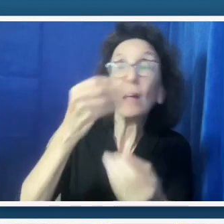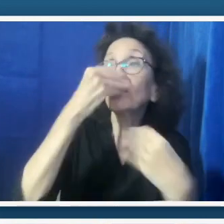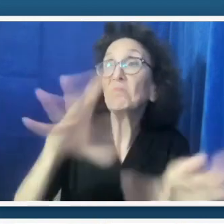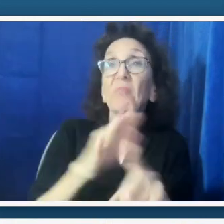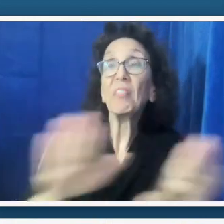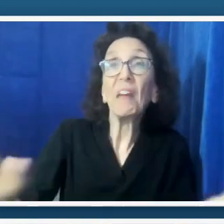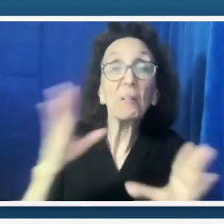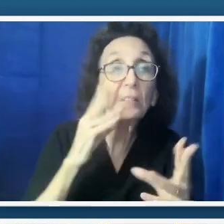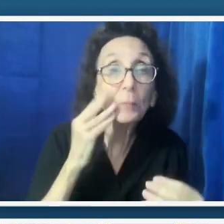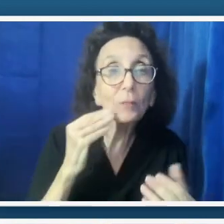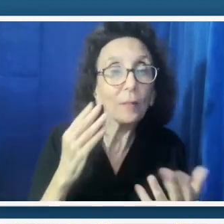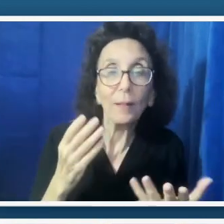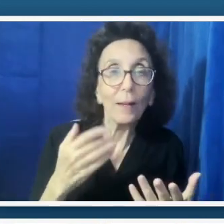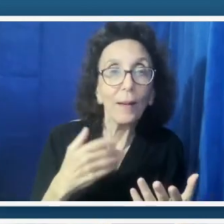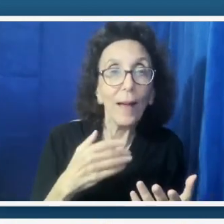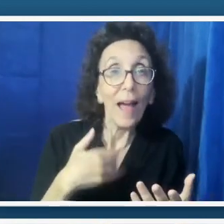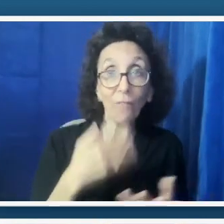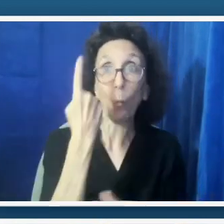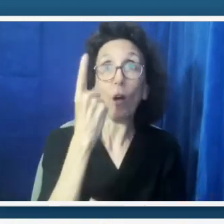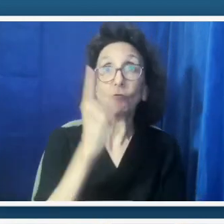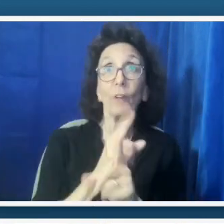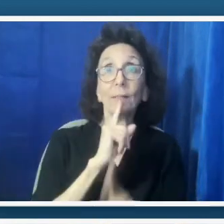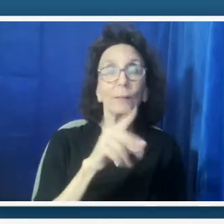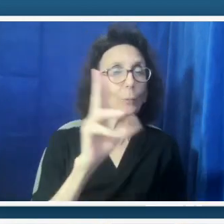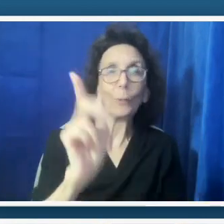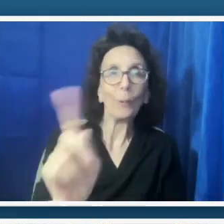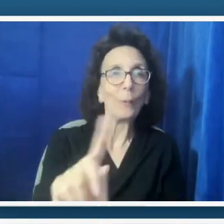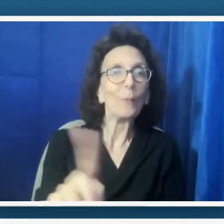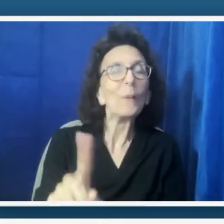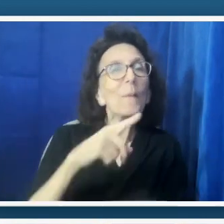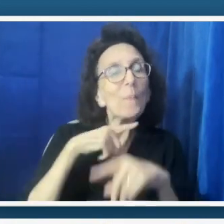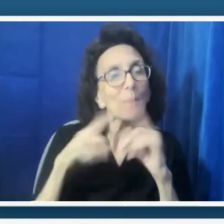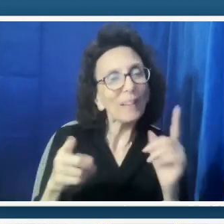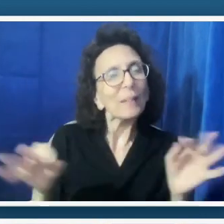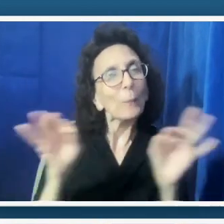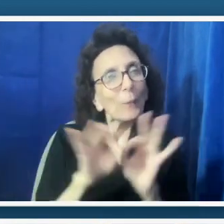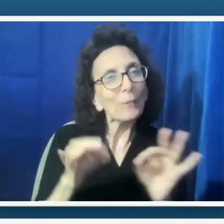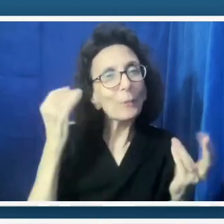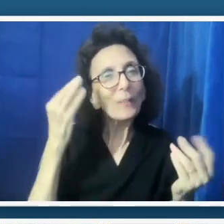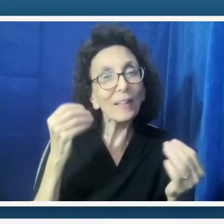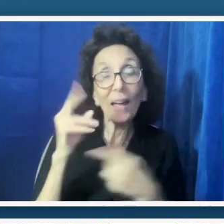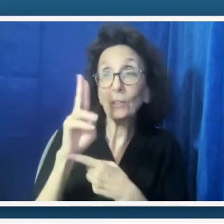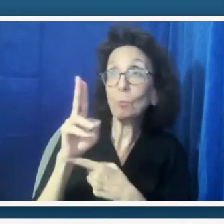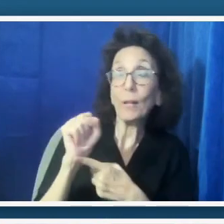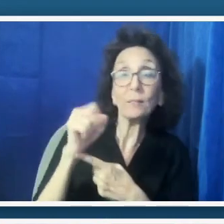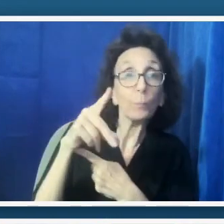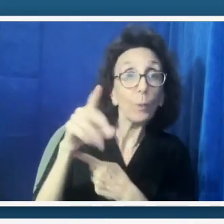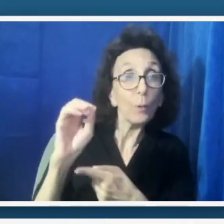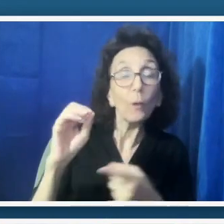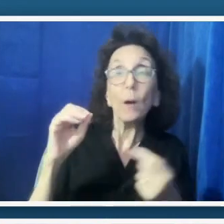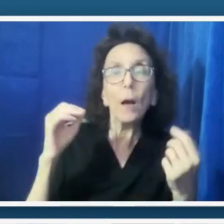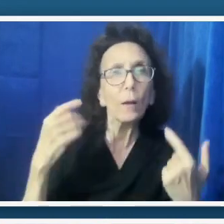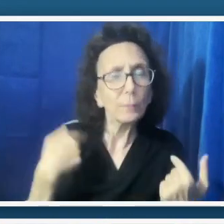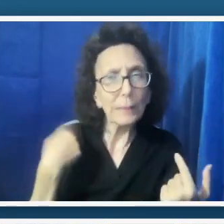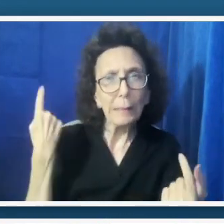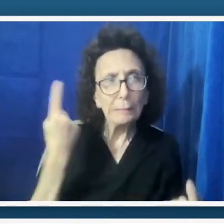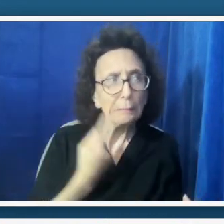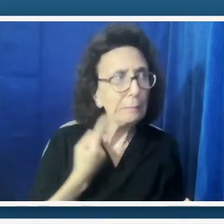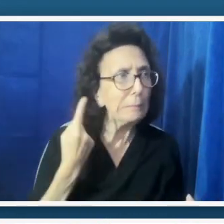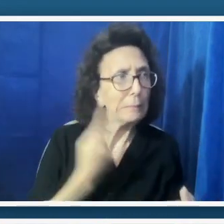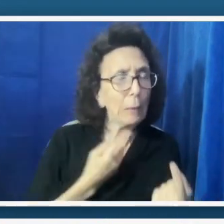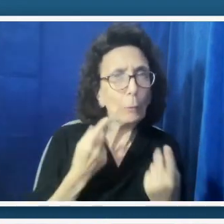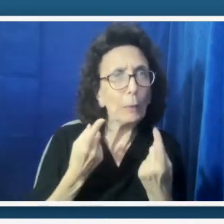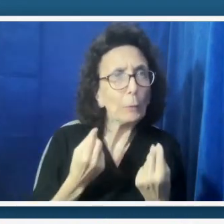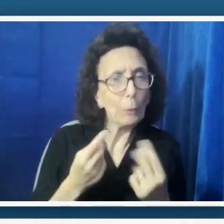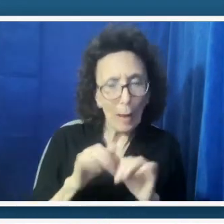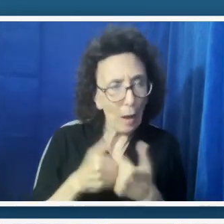not saying there's one right answer, but it's really interesting to think about. And the United States Postal Service has had to grapple with this in a very concrete way.